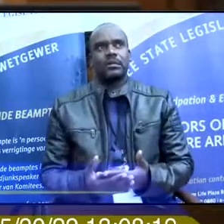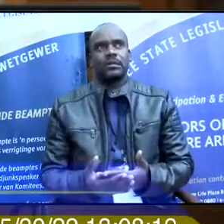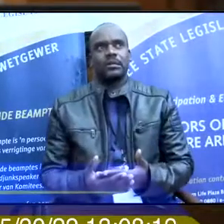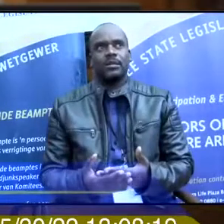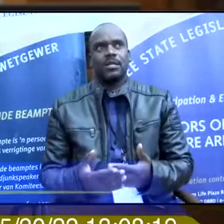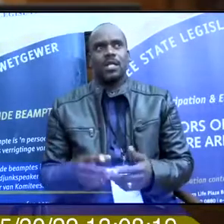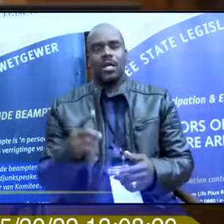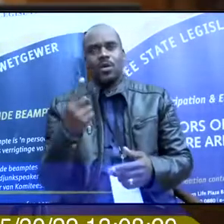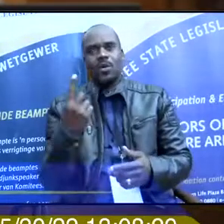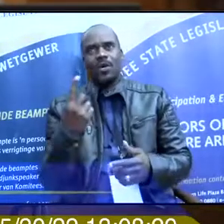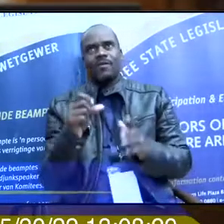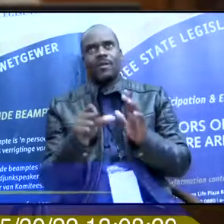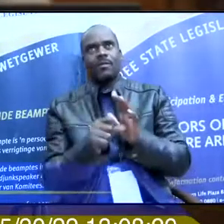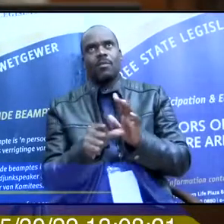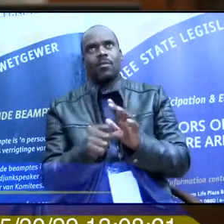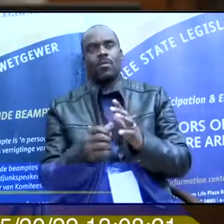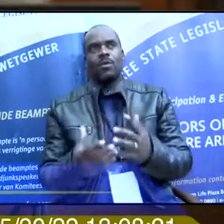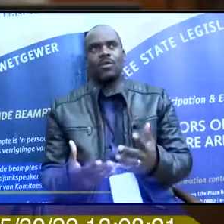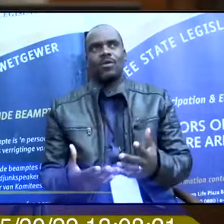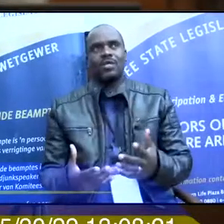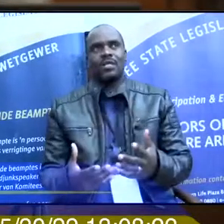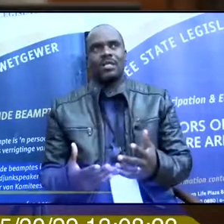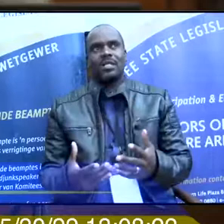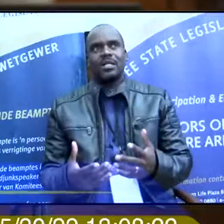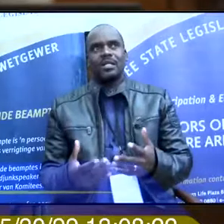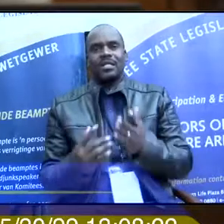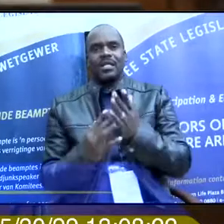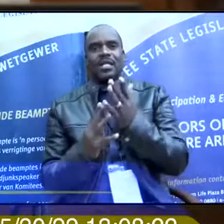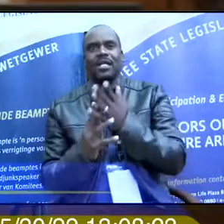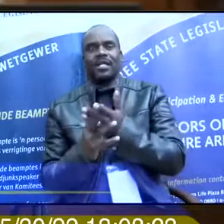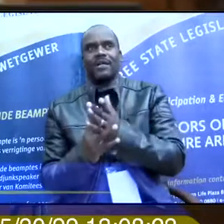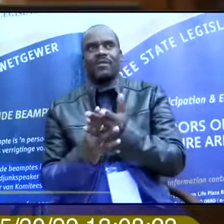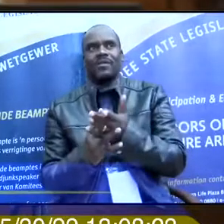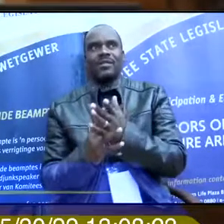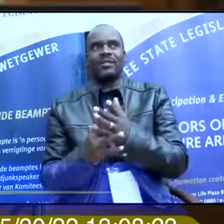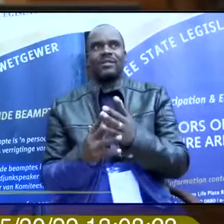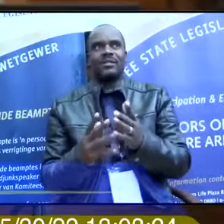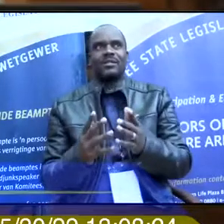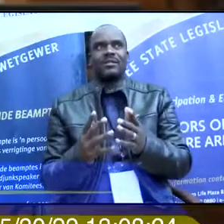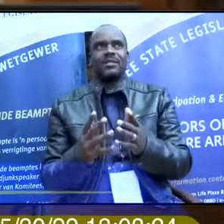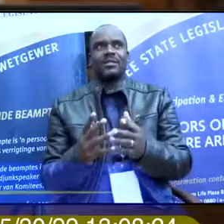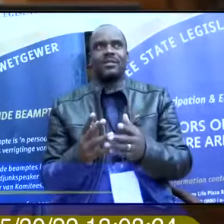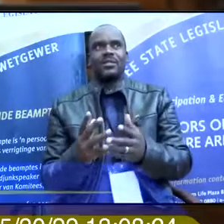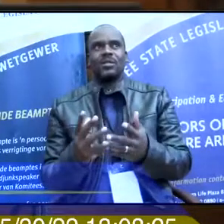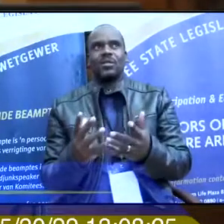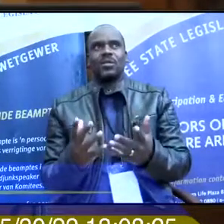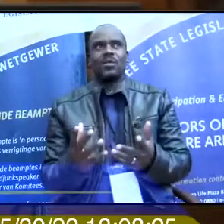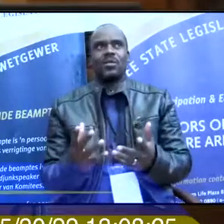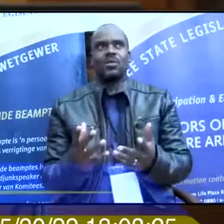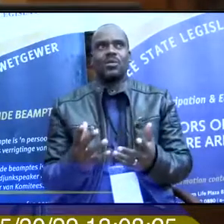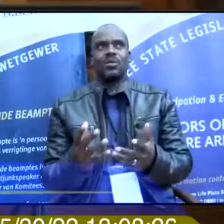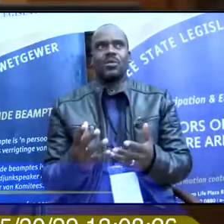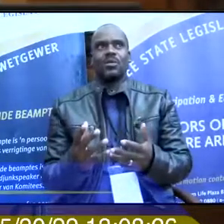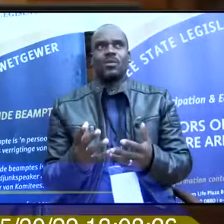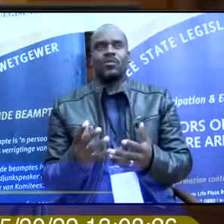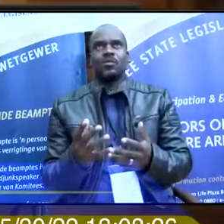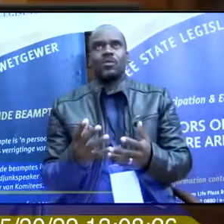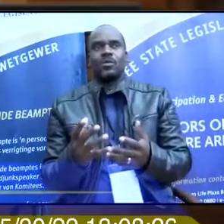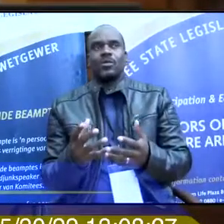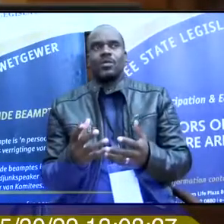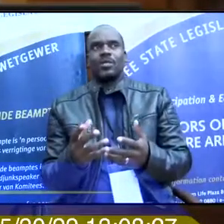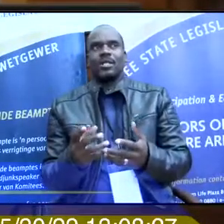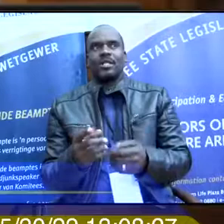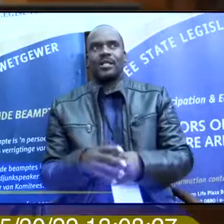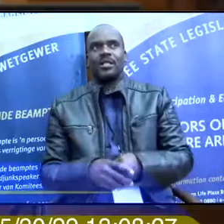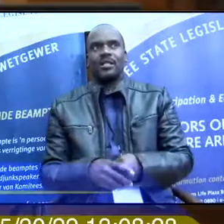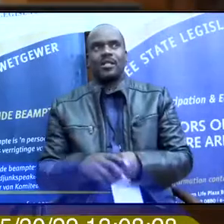that's one of the important interventions we call for protecting vulnerable populations like